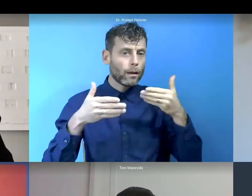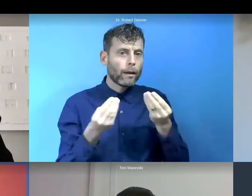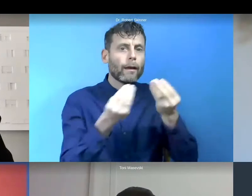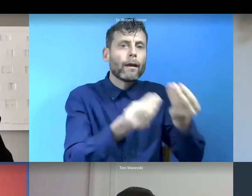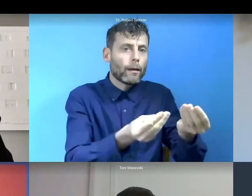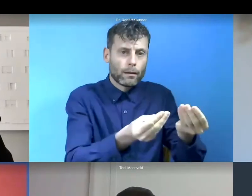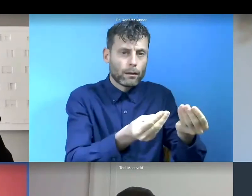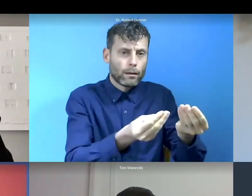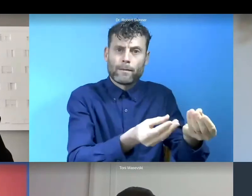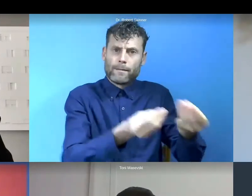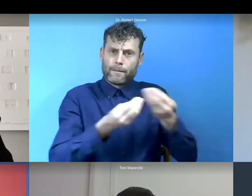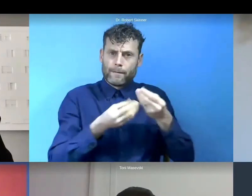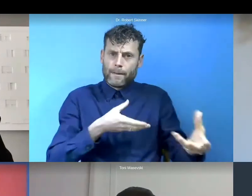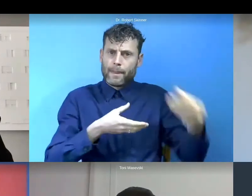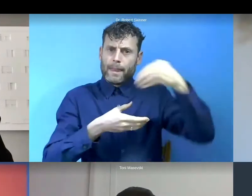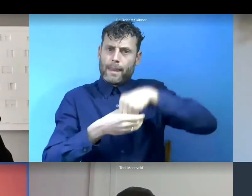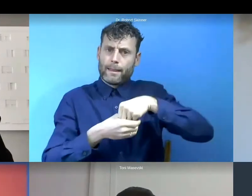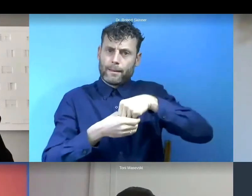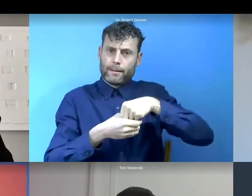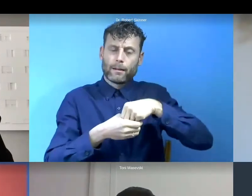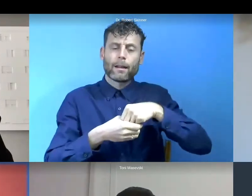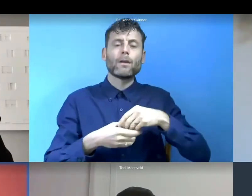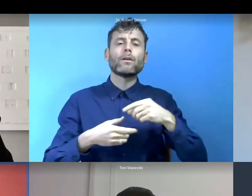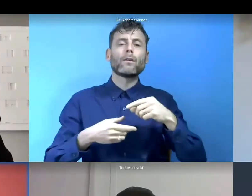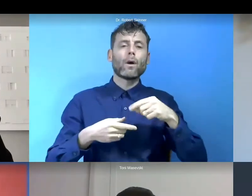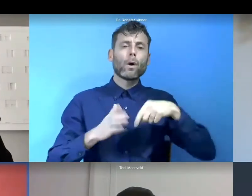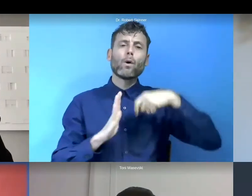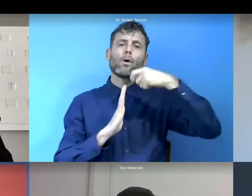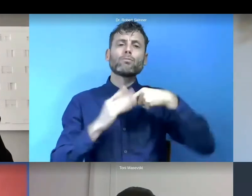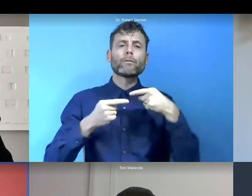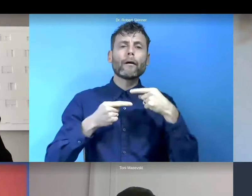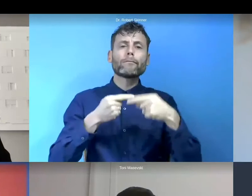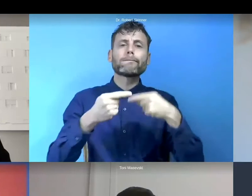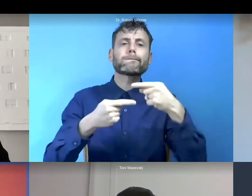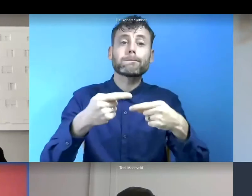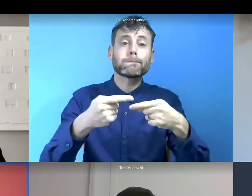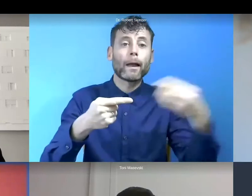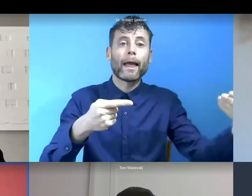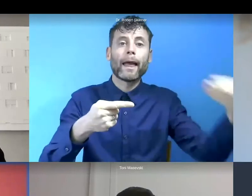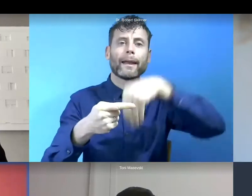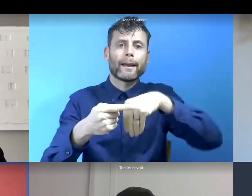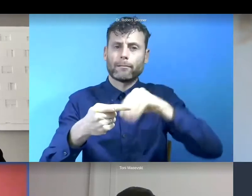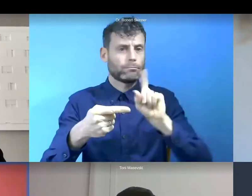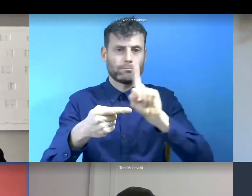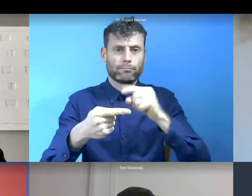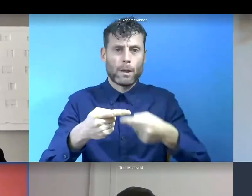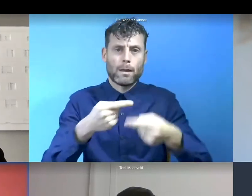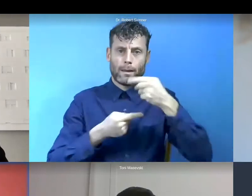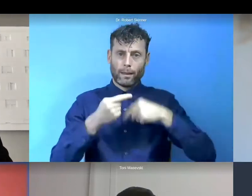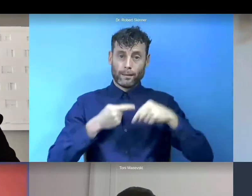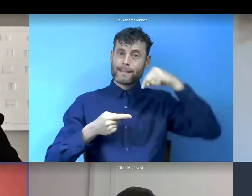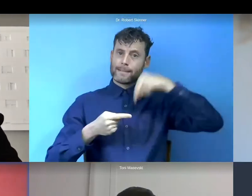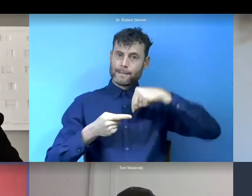middle of the processes, but from the beginning, because the processes are as ours as theirs.